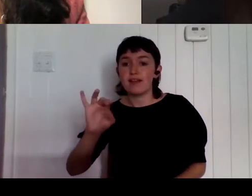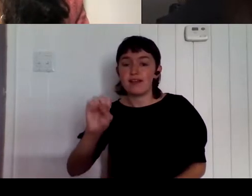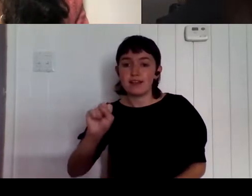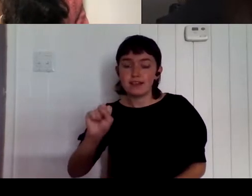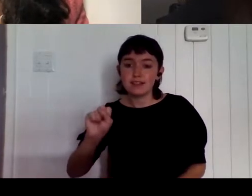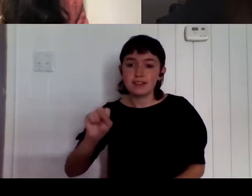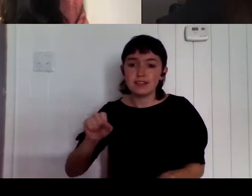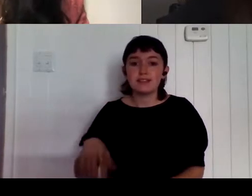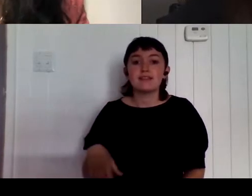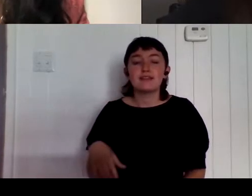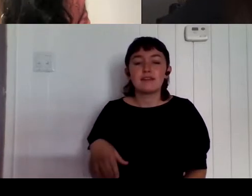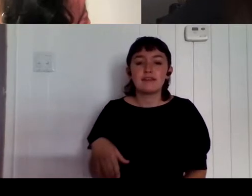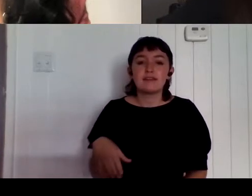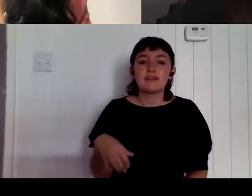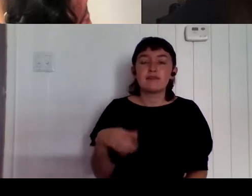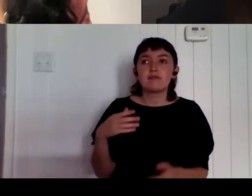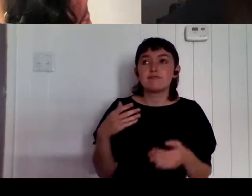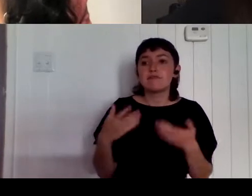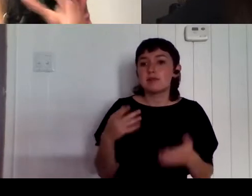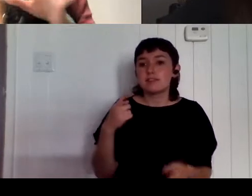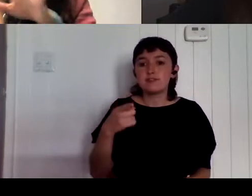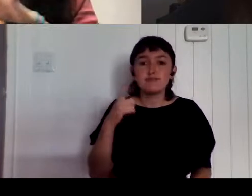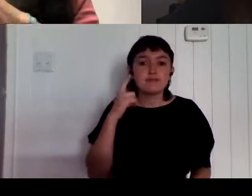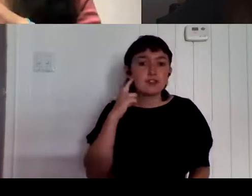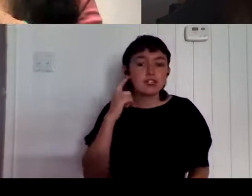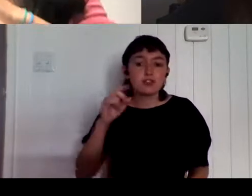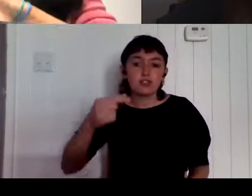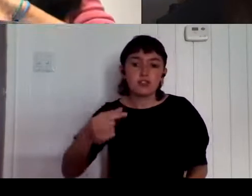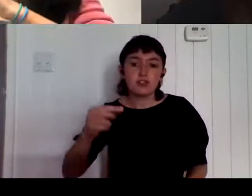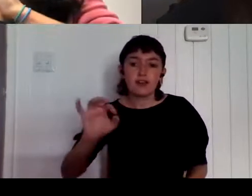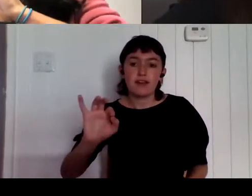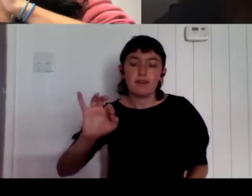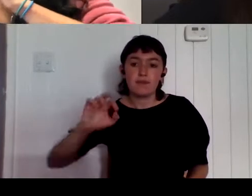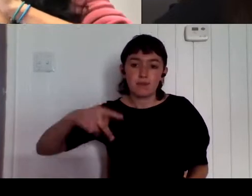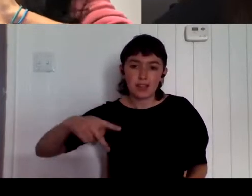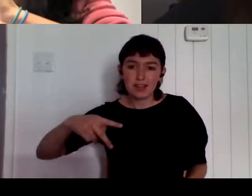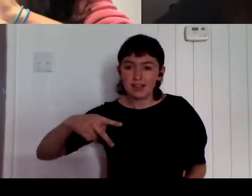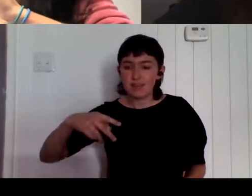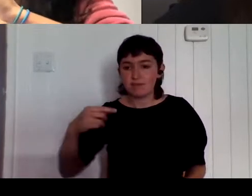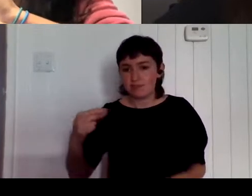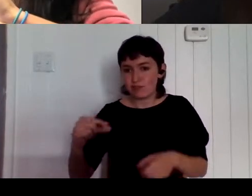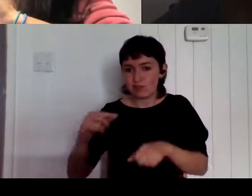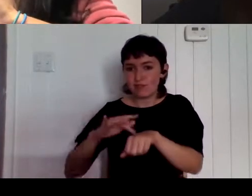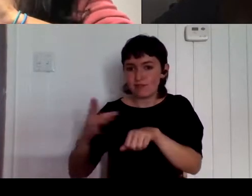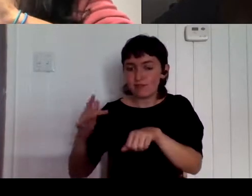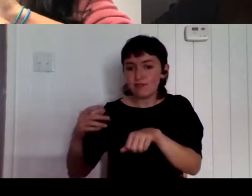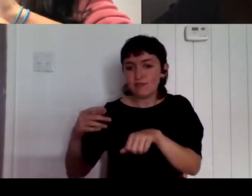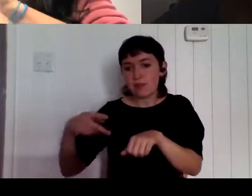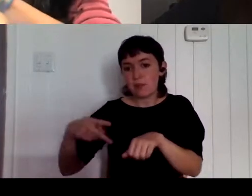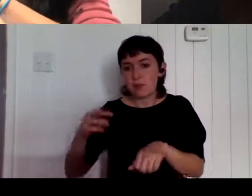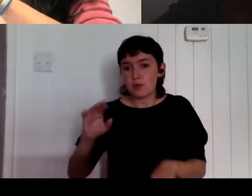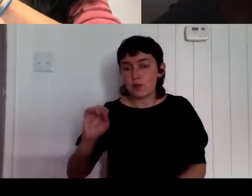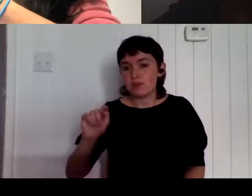I guess any sort of GFP or it's, it doesn't really matter the names. It's just, there's a lot of tools that already exist